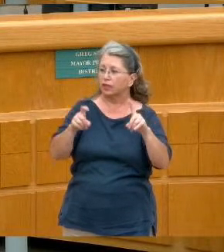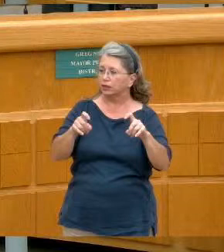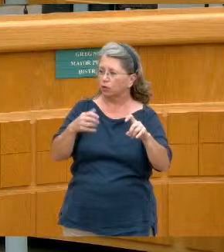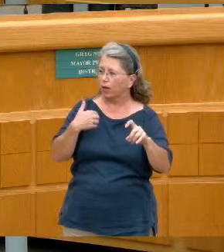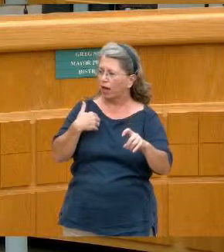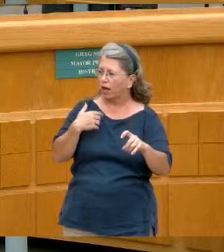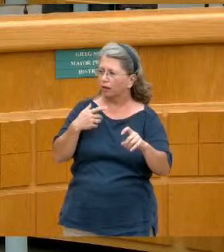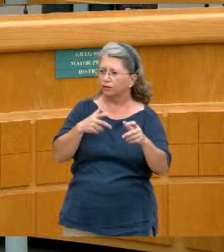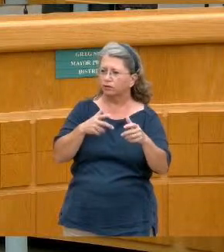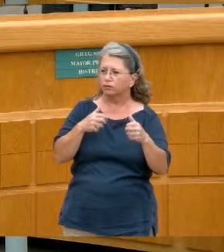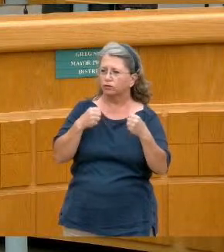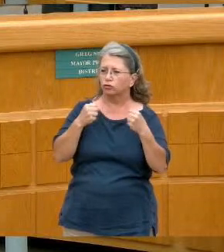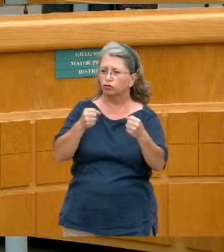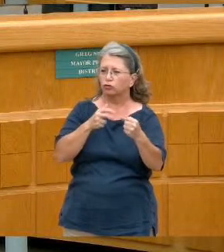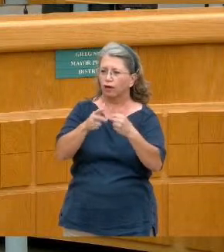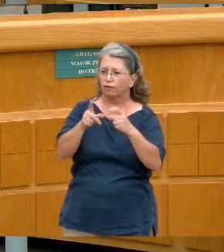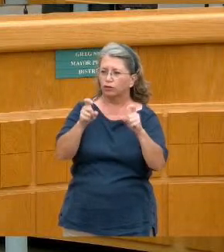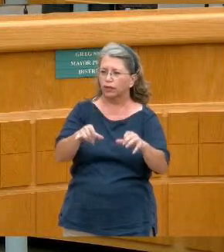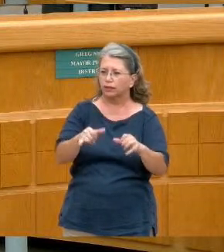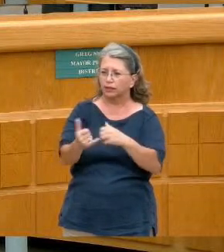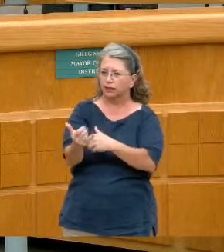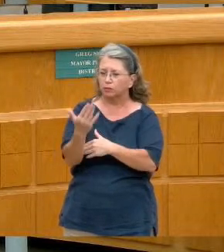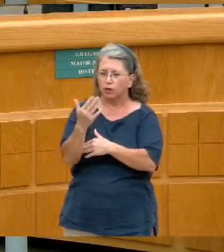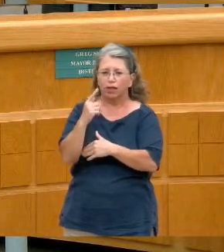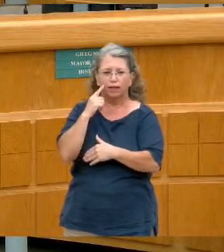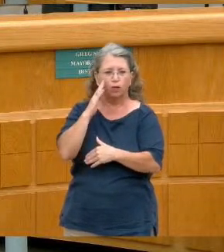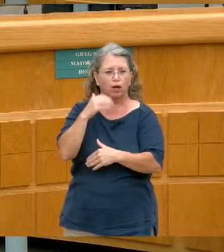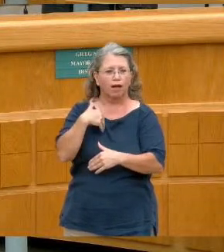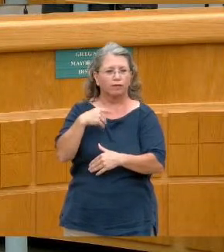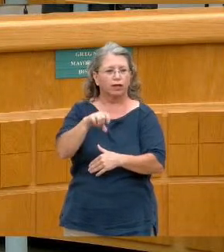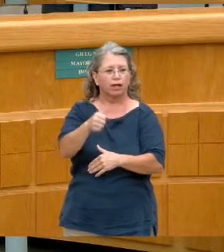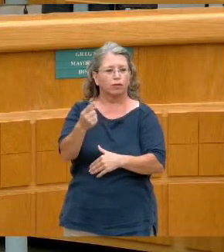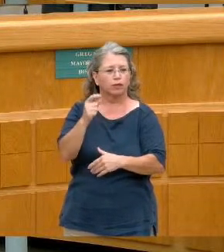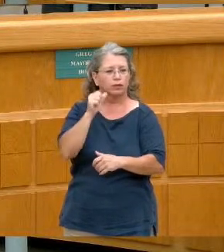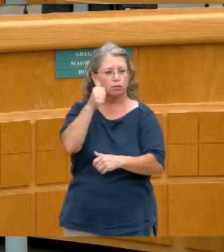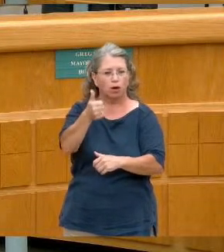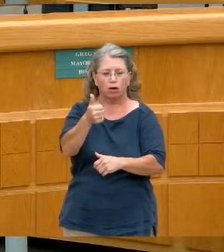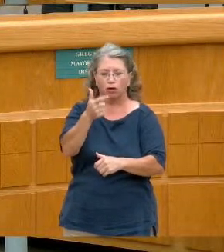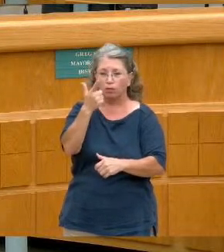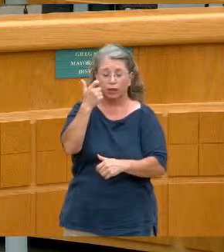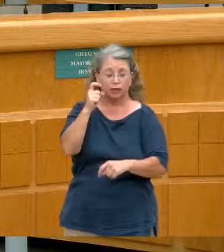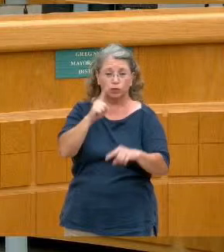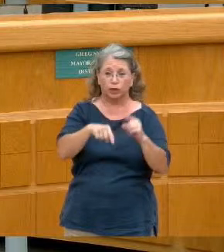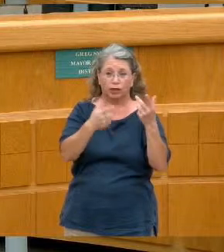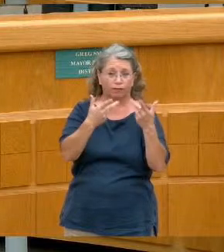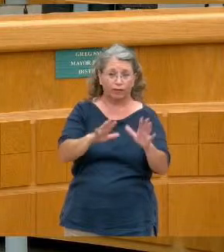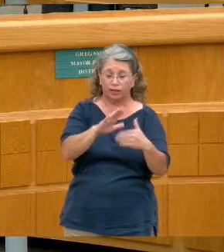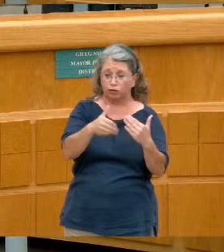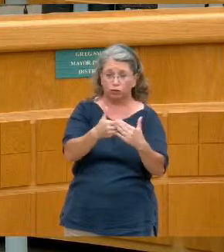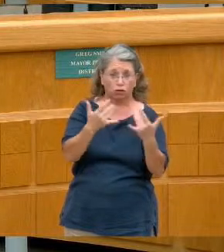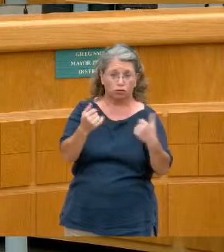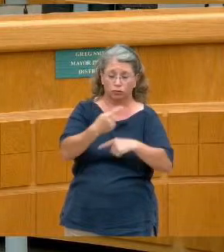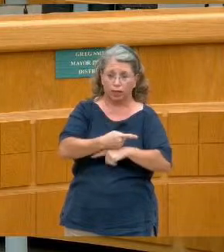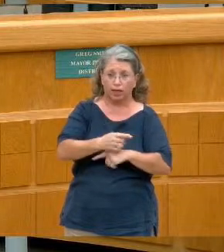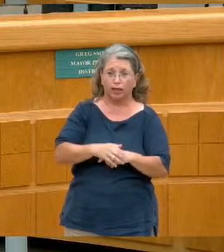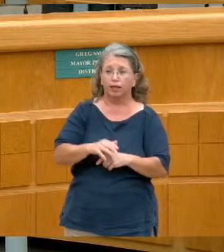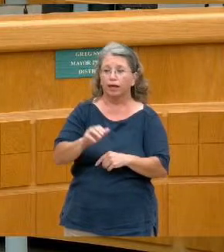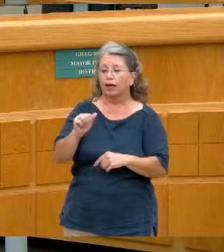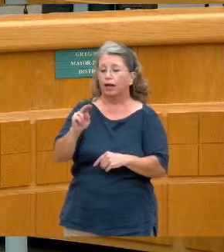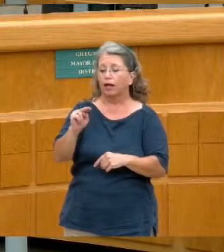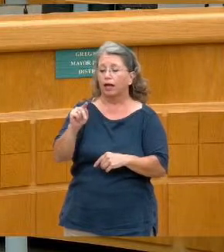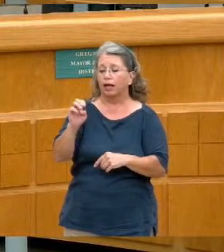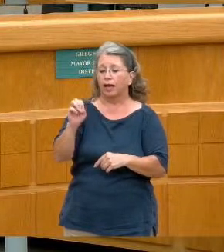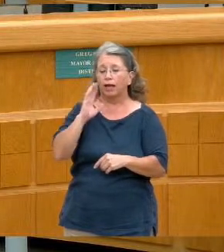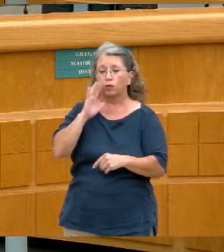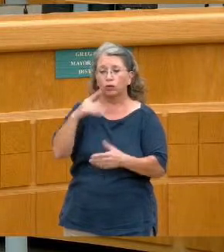morning. I think we're doing one tomorrow, in fact, because we had too many people today to get them all done. And then Annette will talk to us about additional testing sites. But you